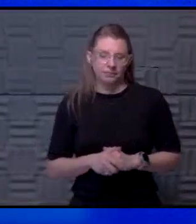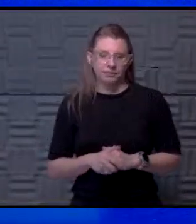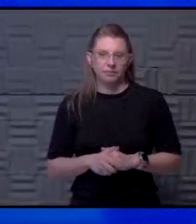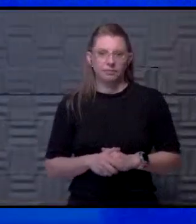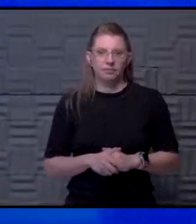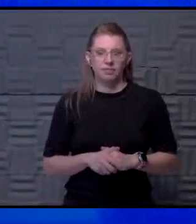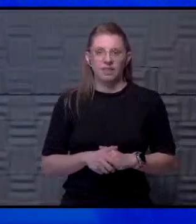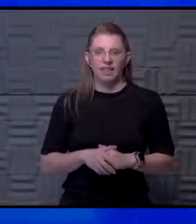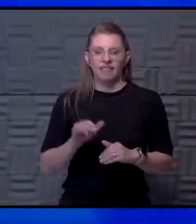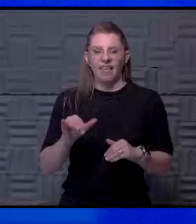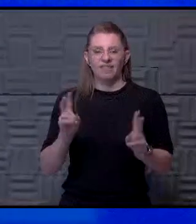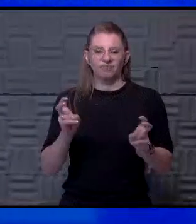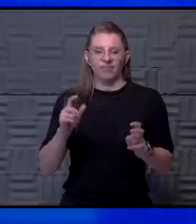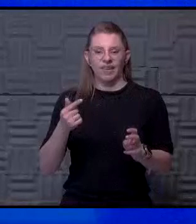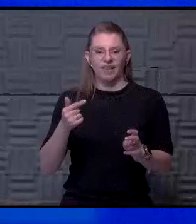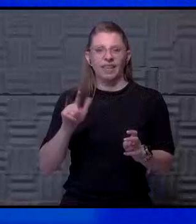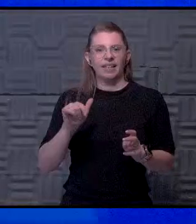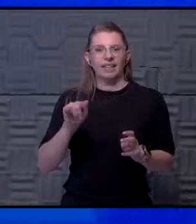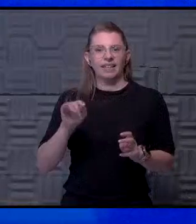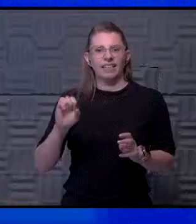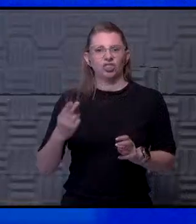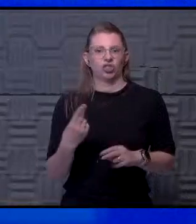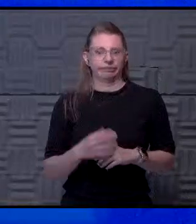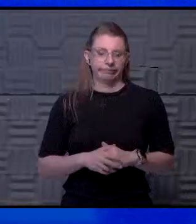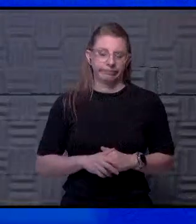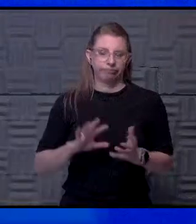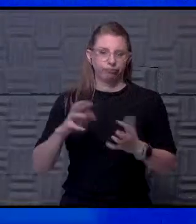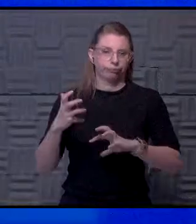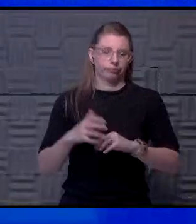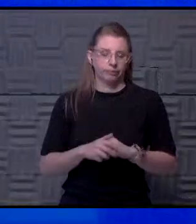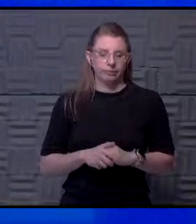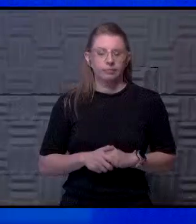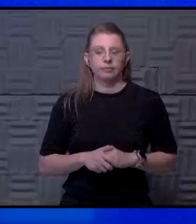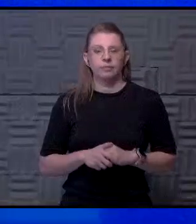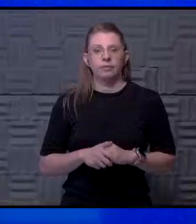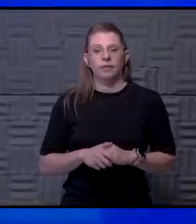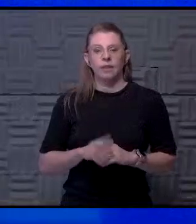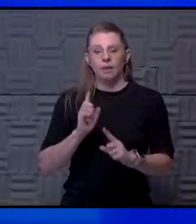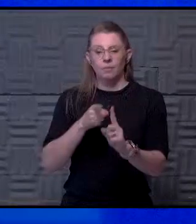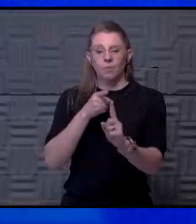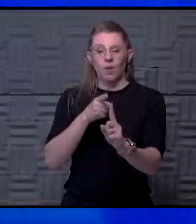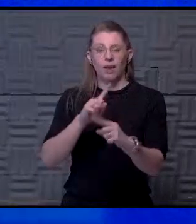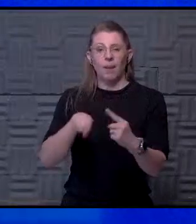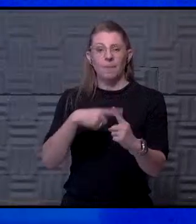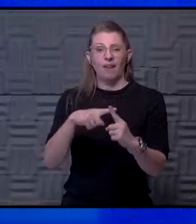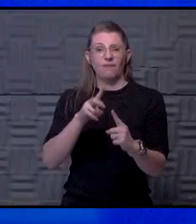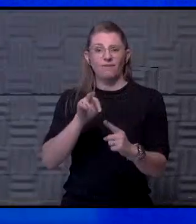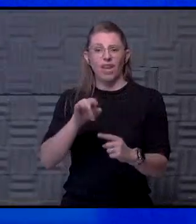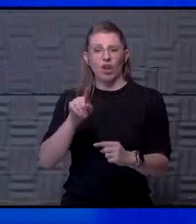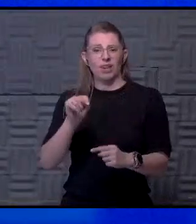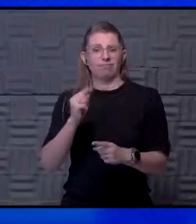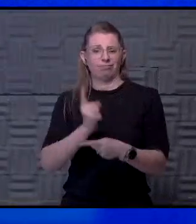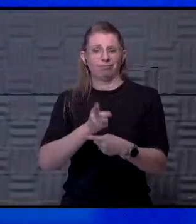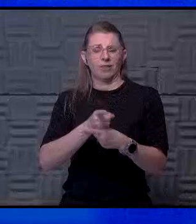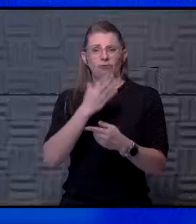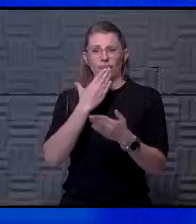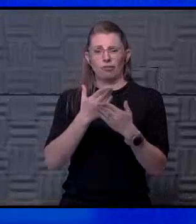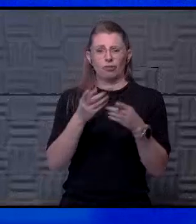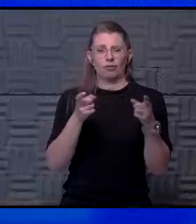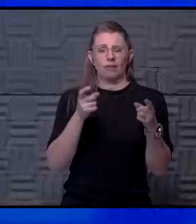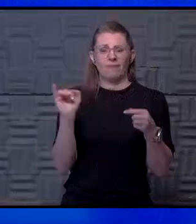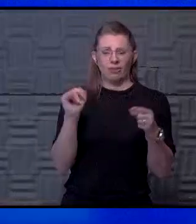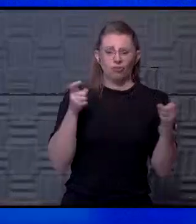a glitch, if you will. But I think that the point about the variant is right. I mean, if you just good infection control